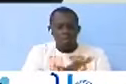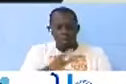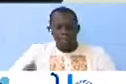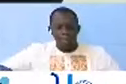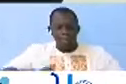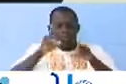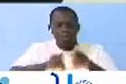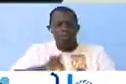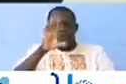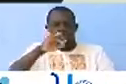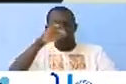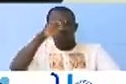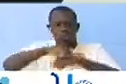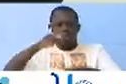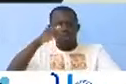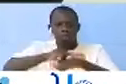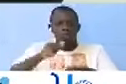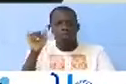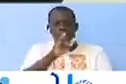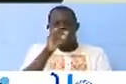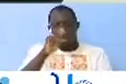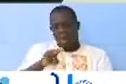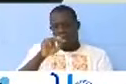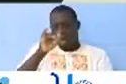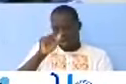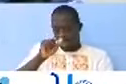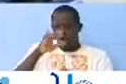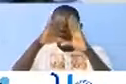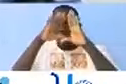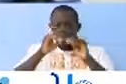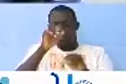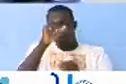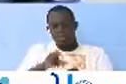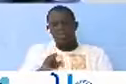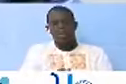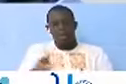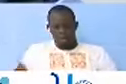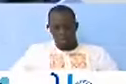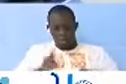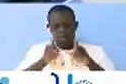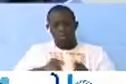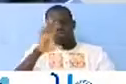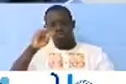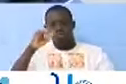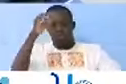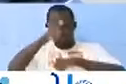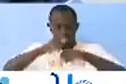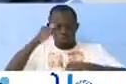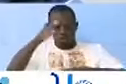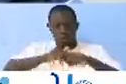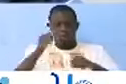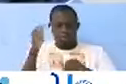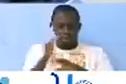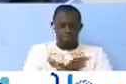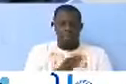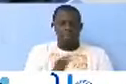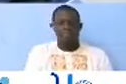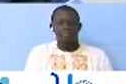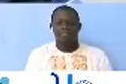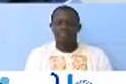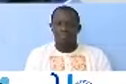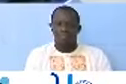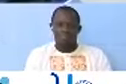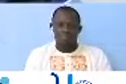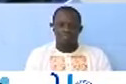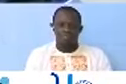these tortures? Which NIA officers were involved? Yeah, na majumal le tarta ka ni intajire ya kenyi mula mbara kenyi muli pa NIA do kula jumal le tarta